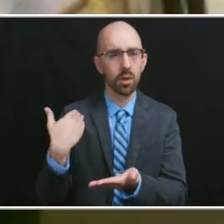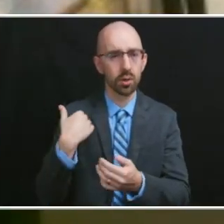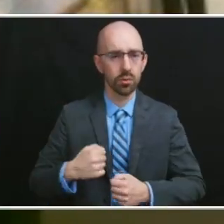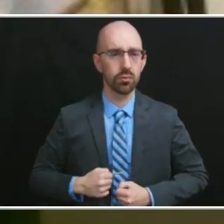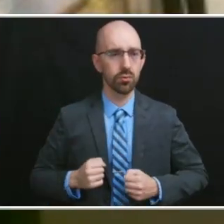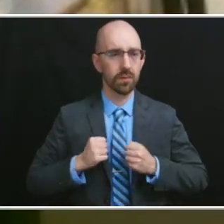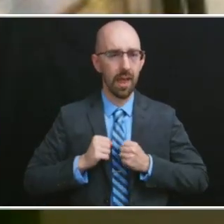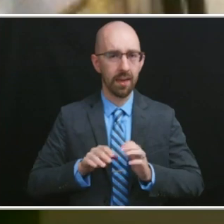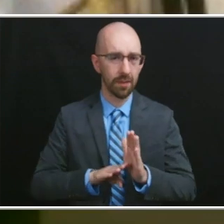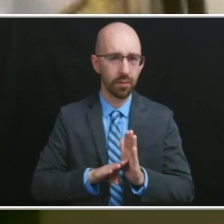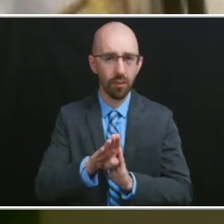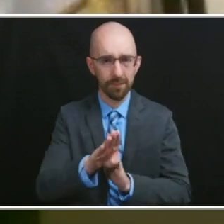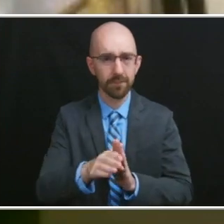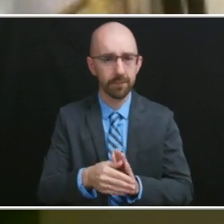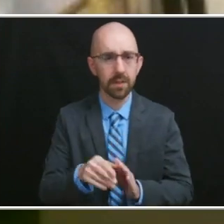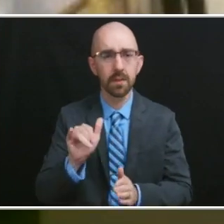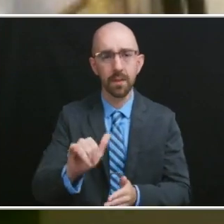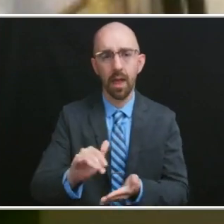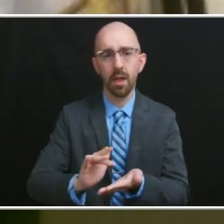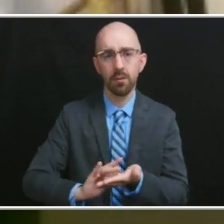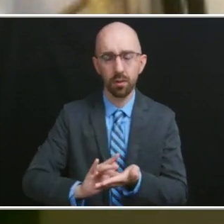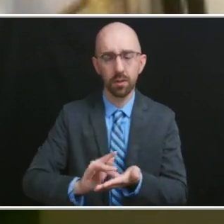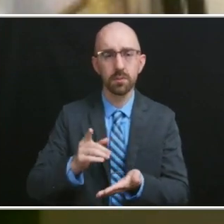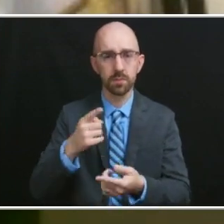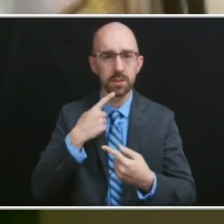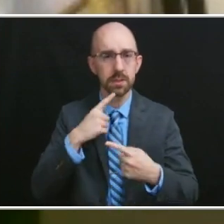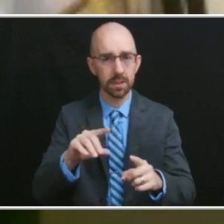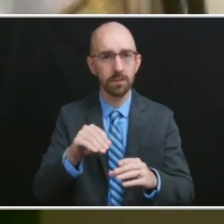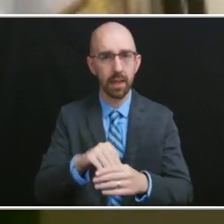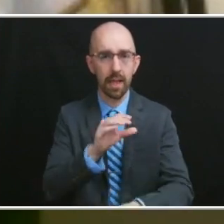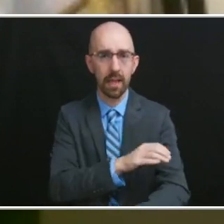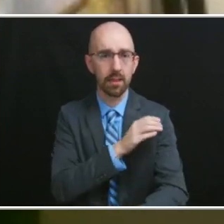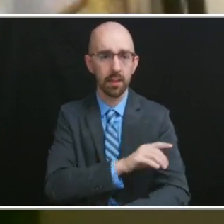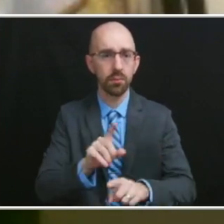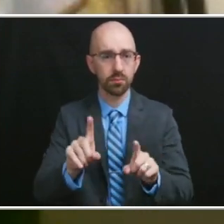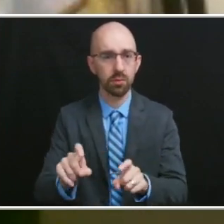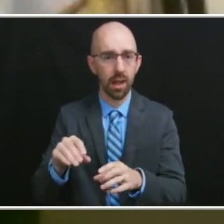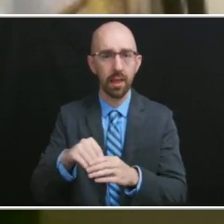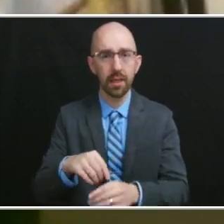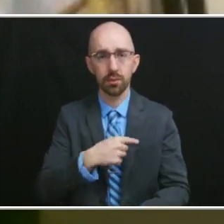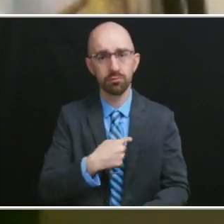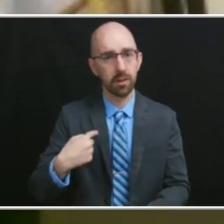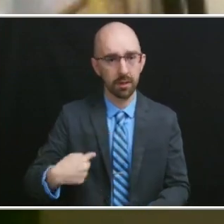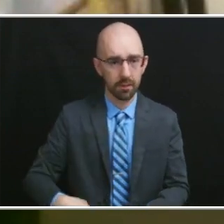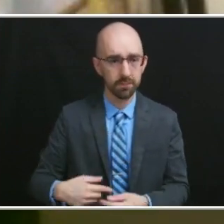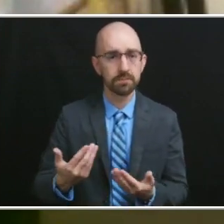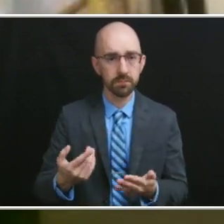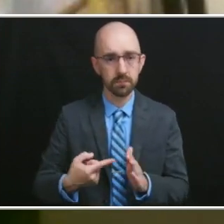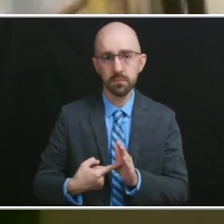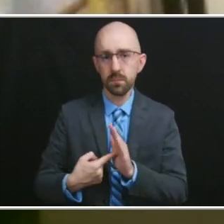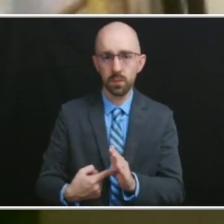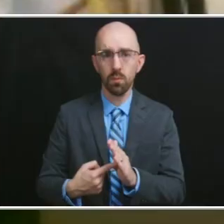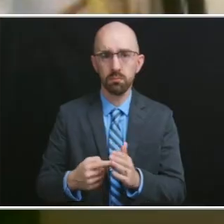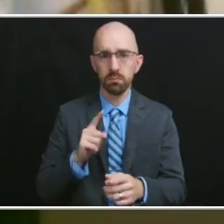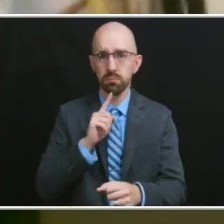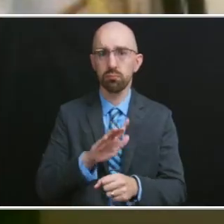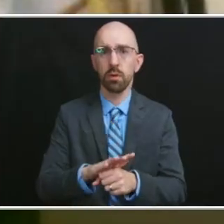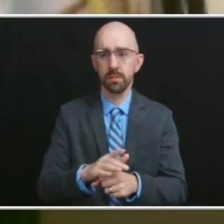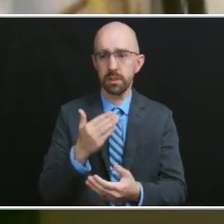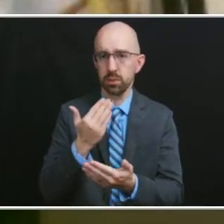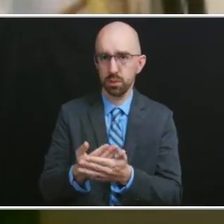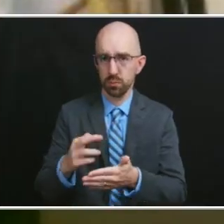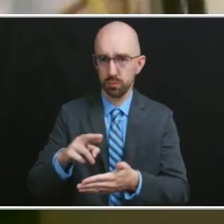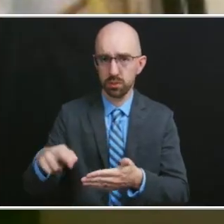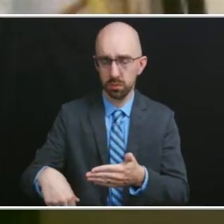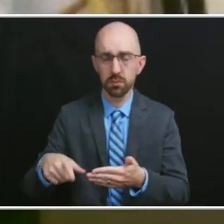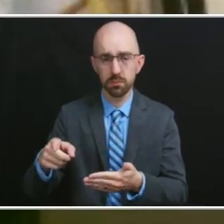thrive. This drug was successful in a clinical trial in China, and it showed pretty promising results,